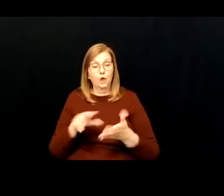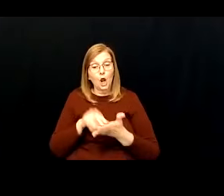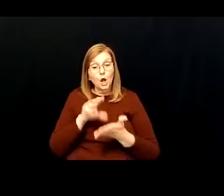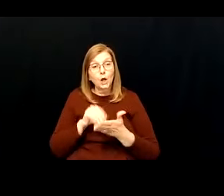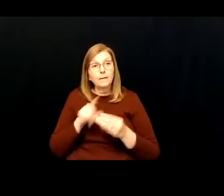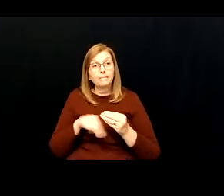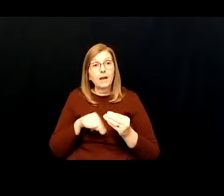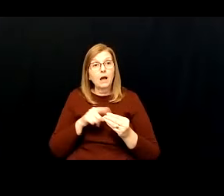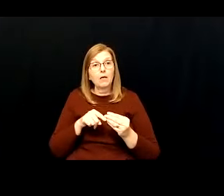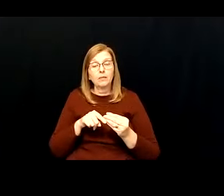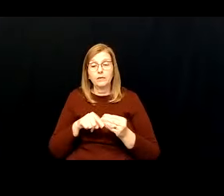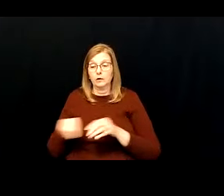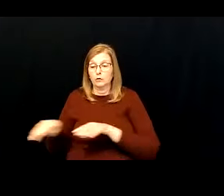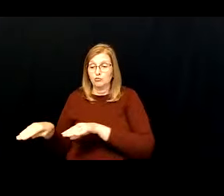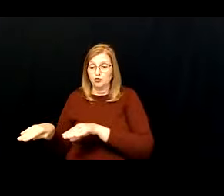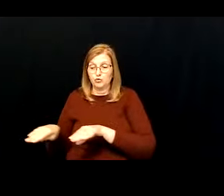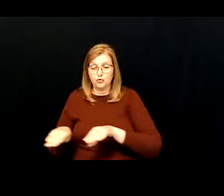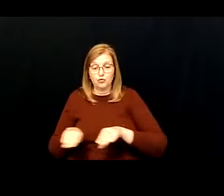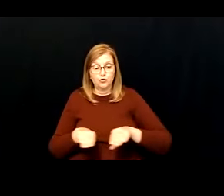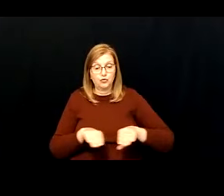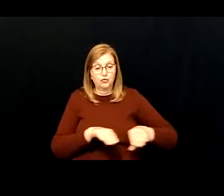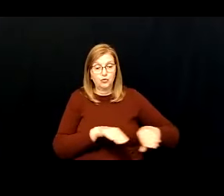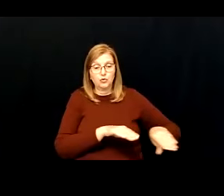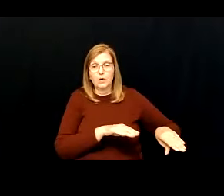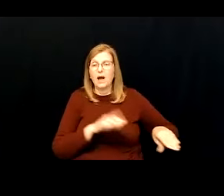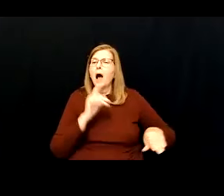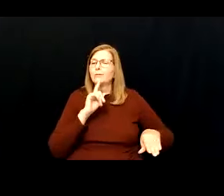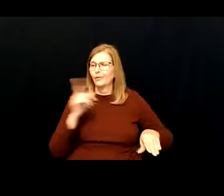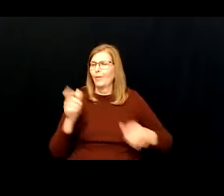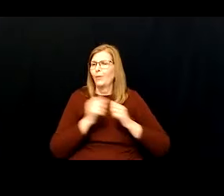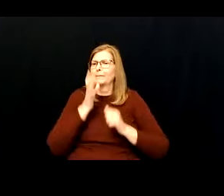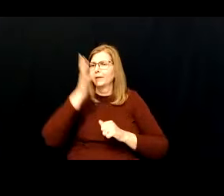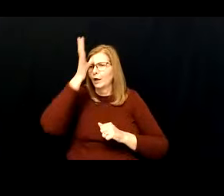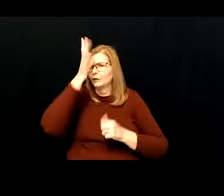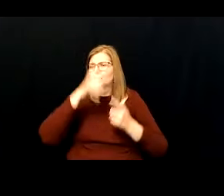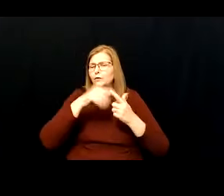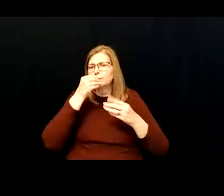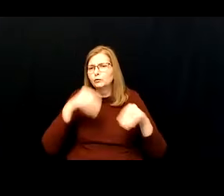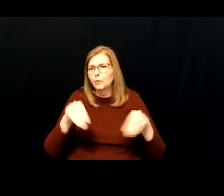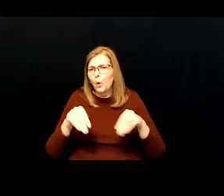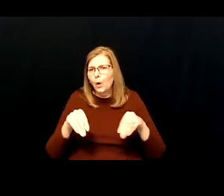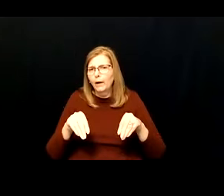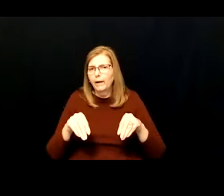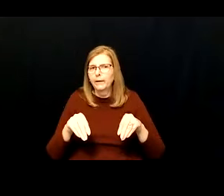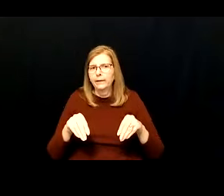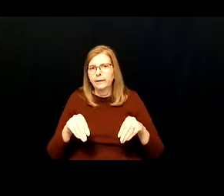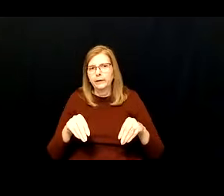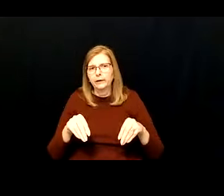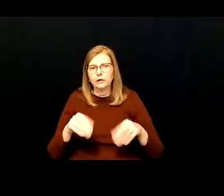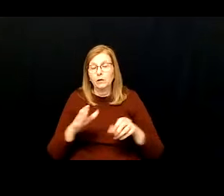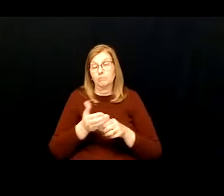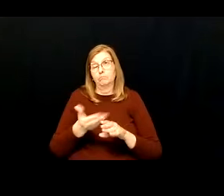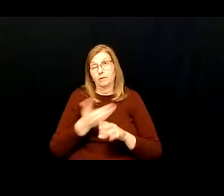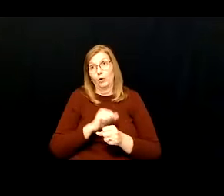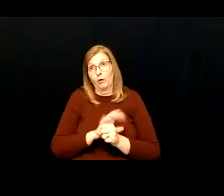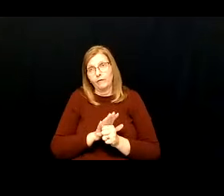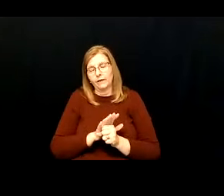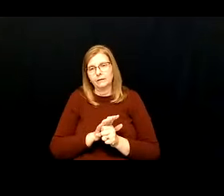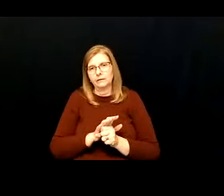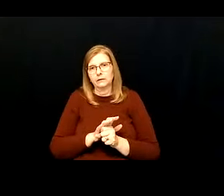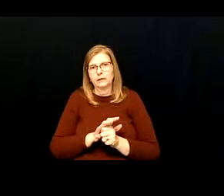the conveyor belt. So I'm sure they've gone with parents to the grocery store, before COVID. I'm